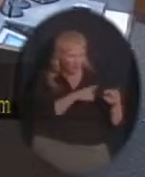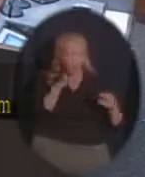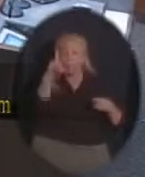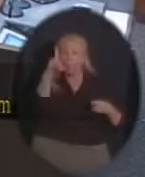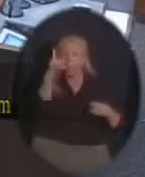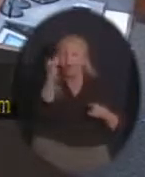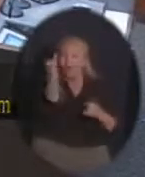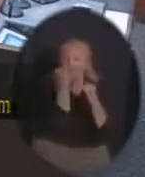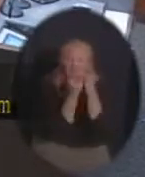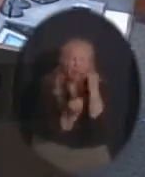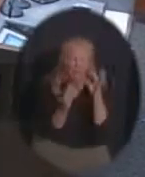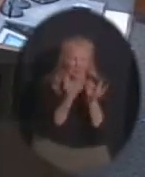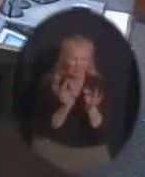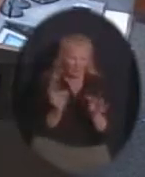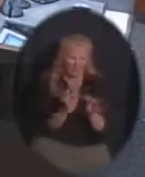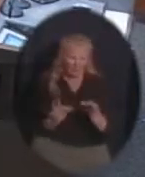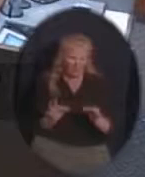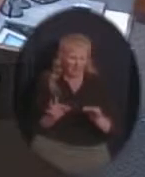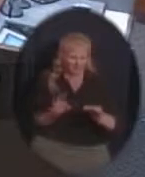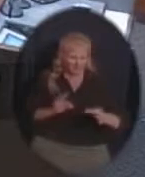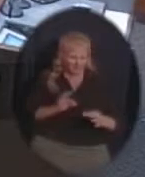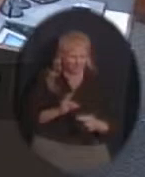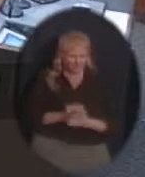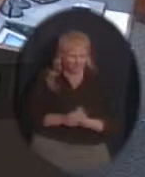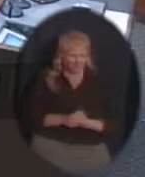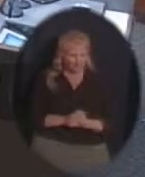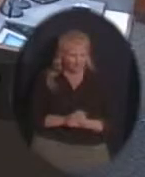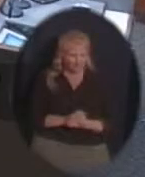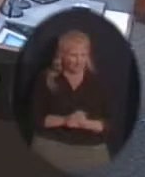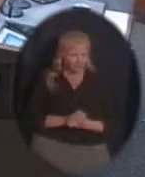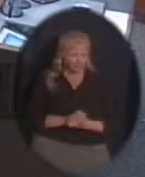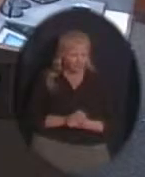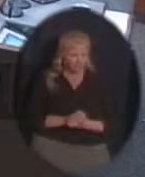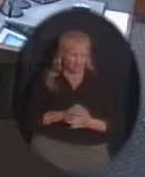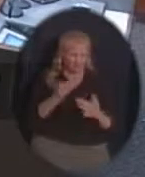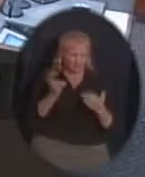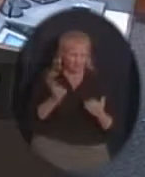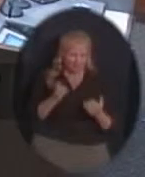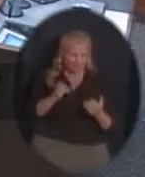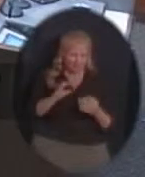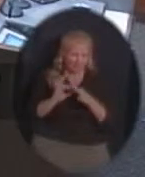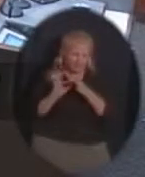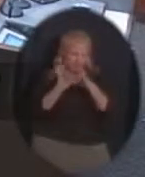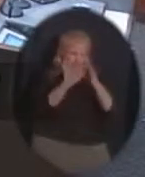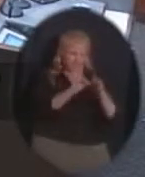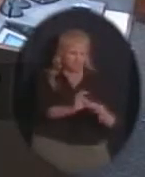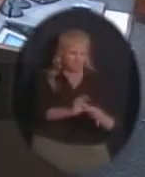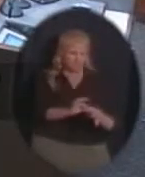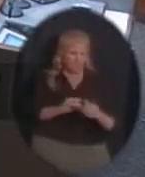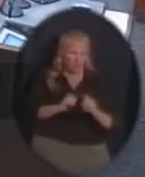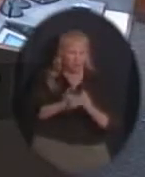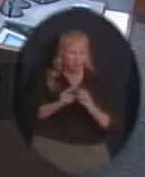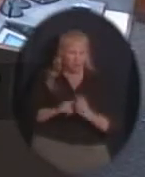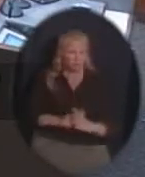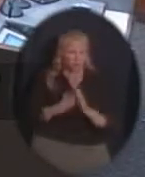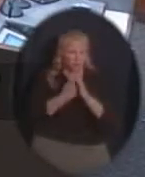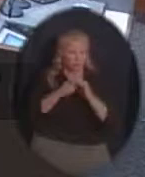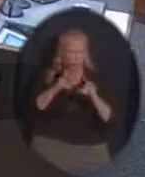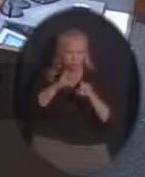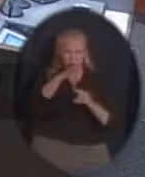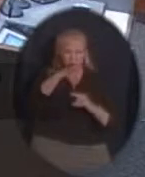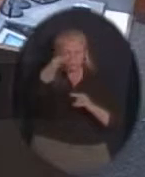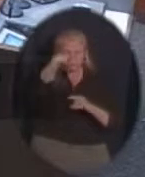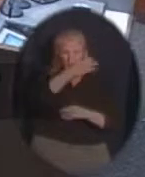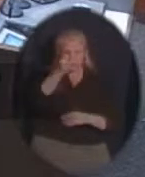comment. One last word. Yeah. Thank you. You know, this is about execution, and to the parents and to